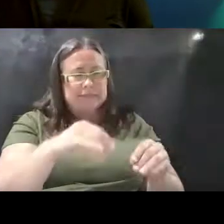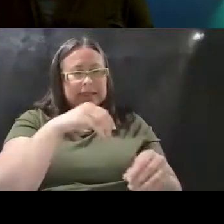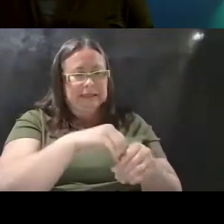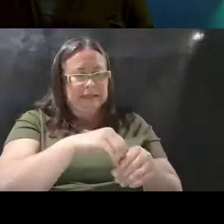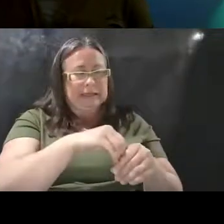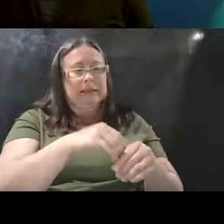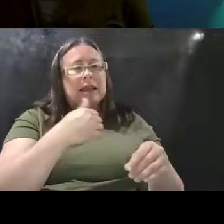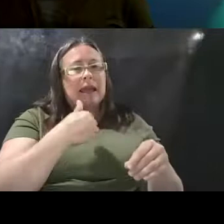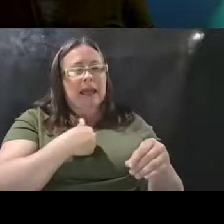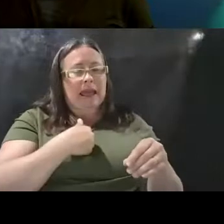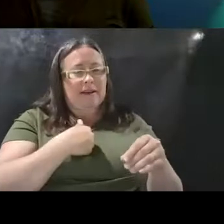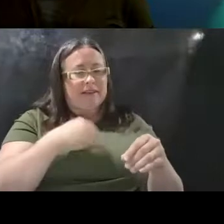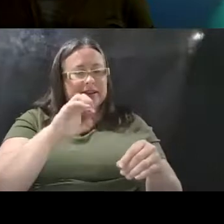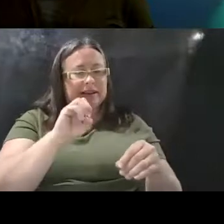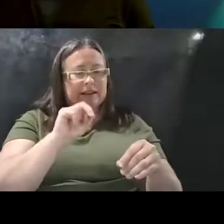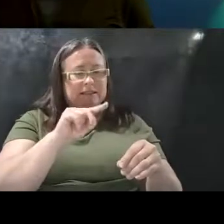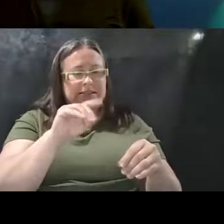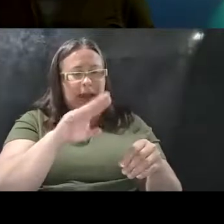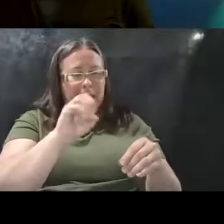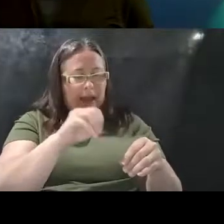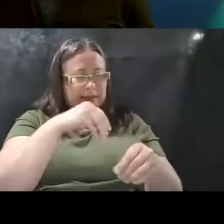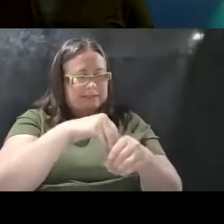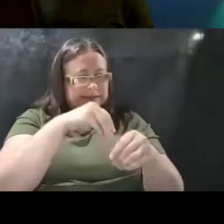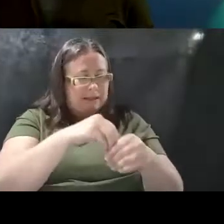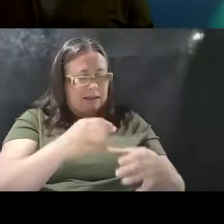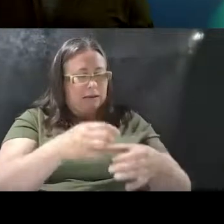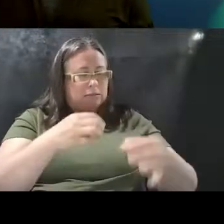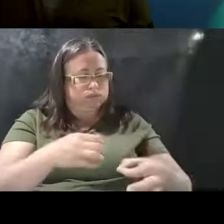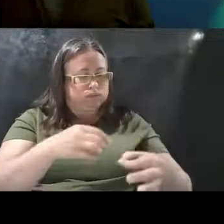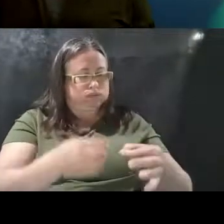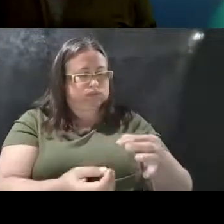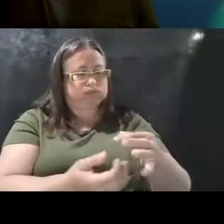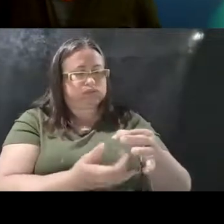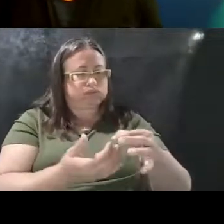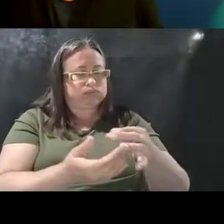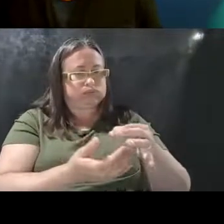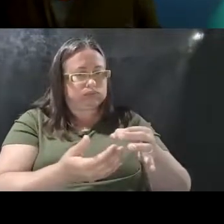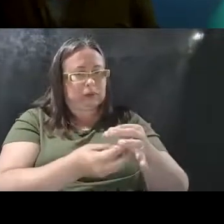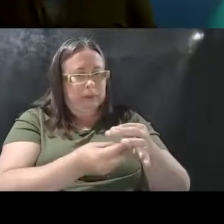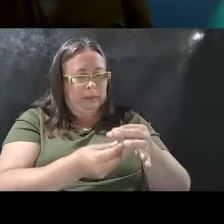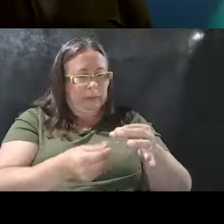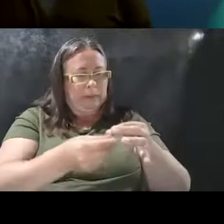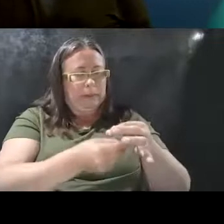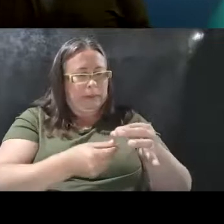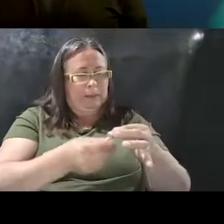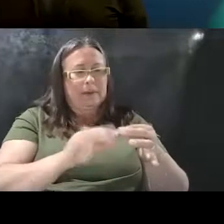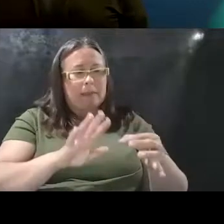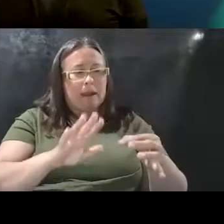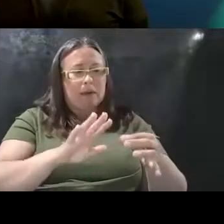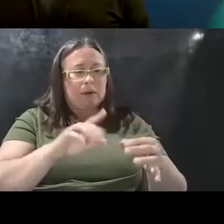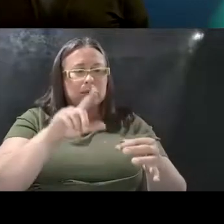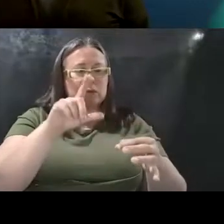enzymatic cocktail that actually then dissociates the full thickness skin into individual cells. That takes about 25